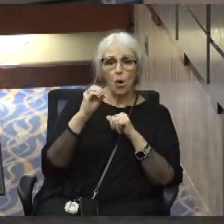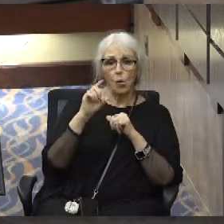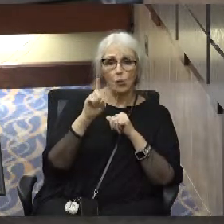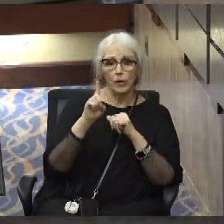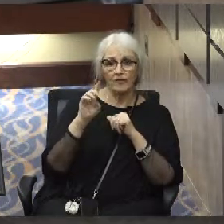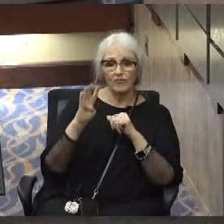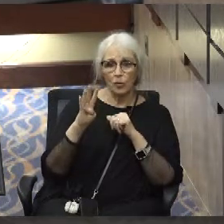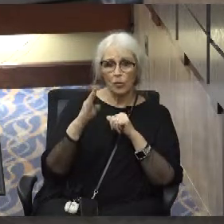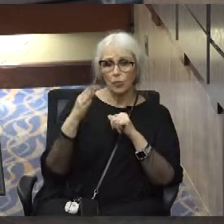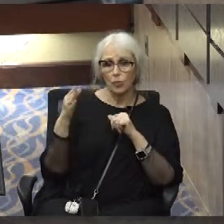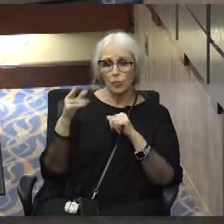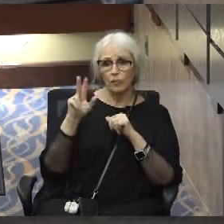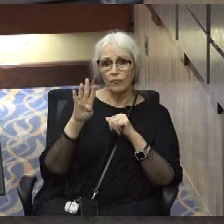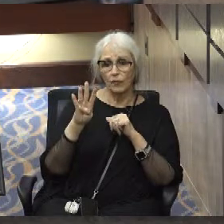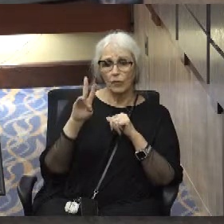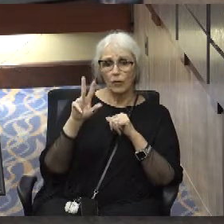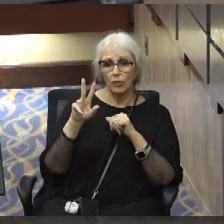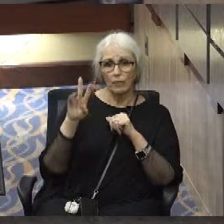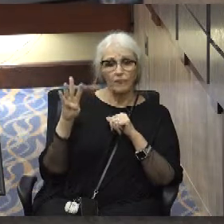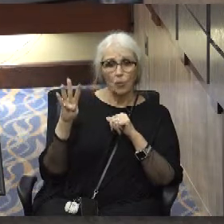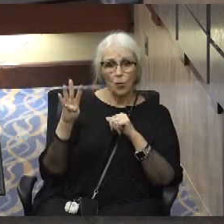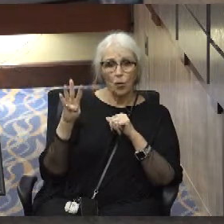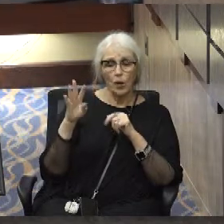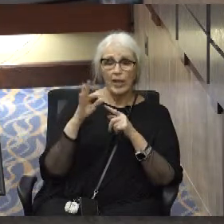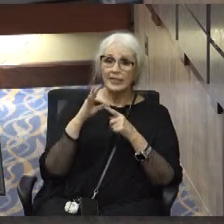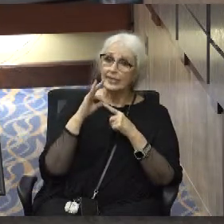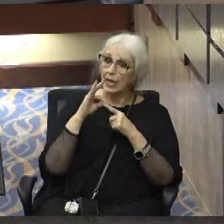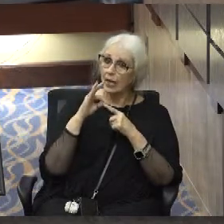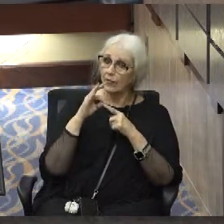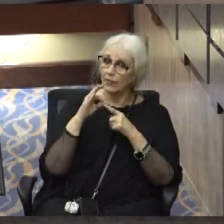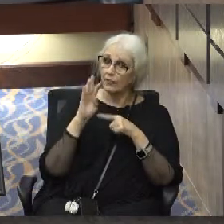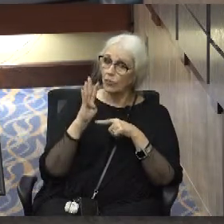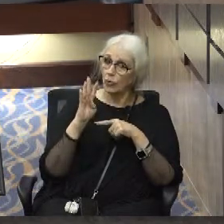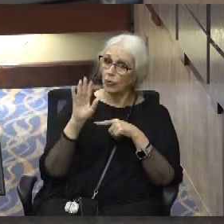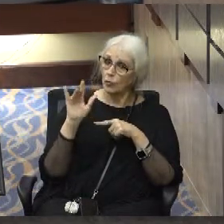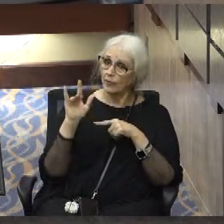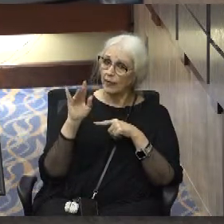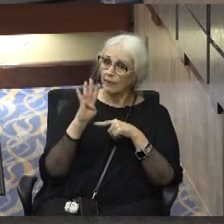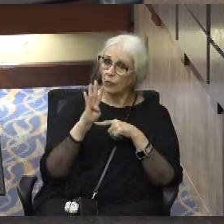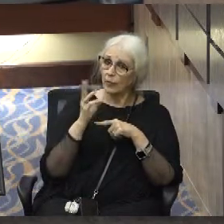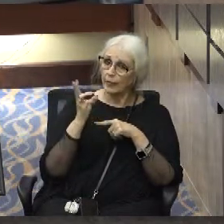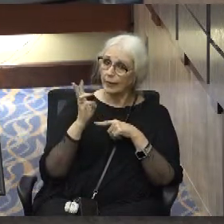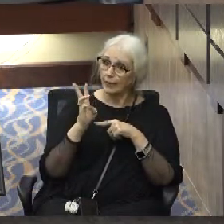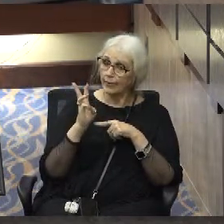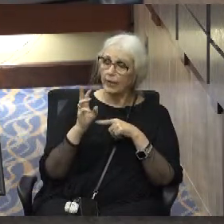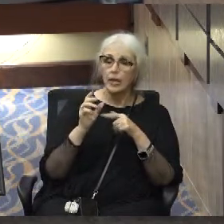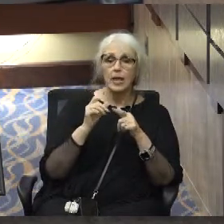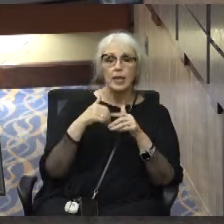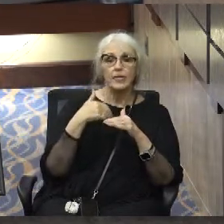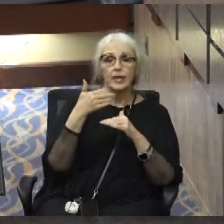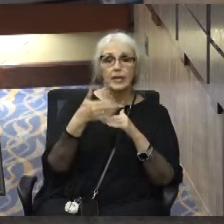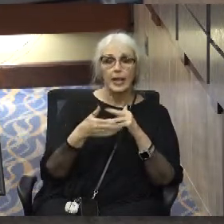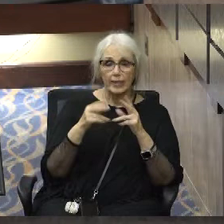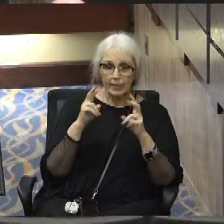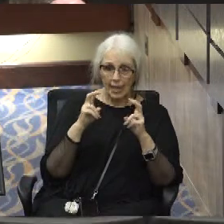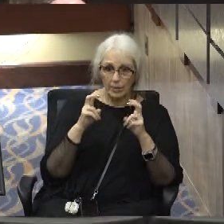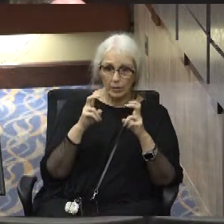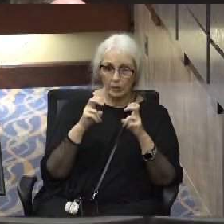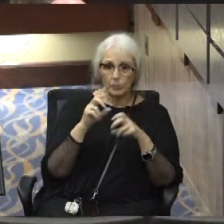2022-414 through 434, except for 425 and 416. The next item on the agenda are work session